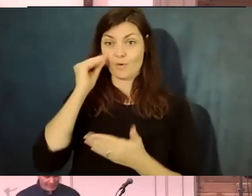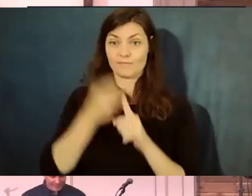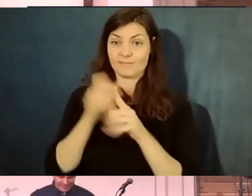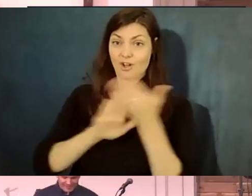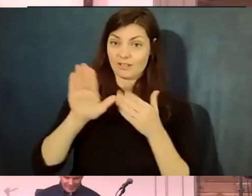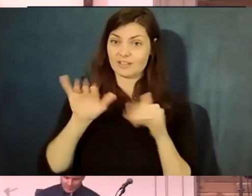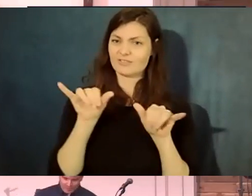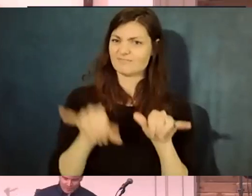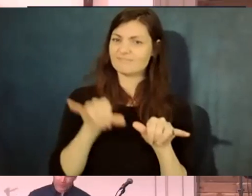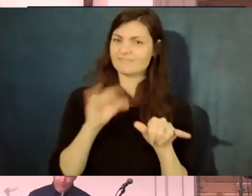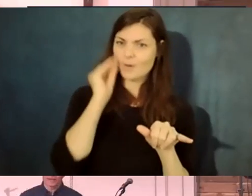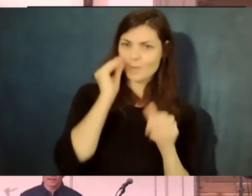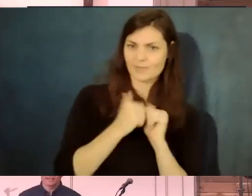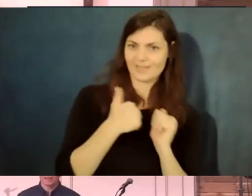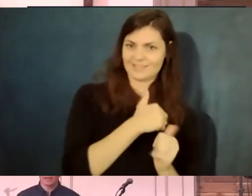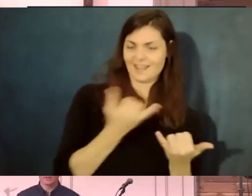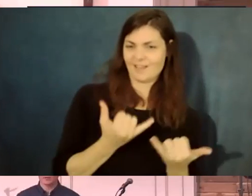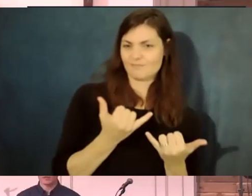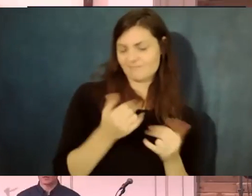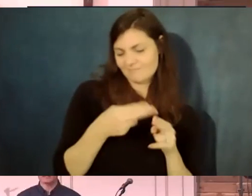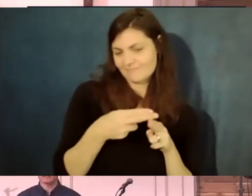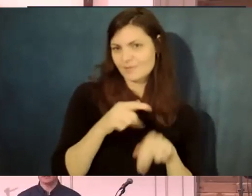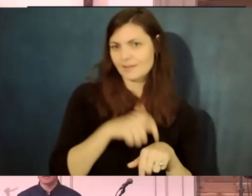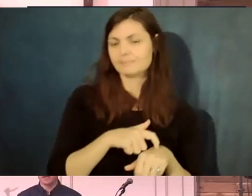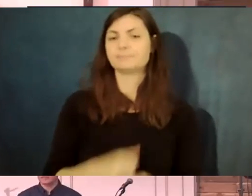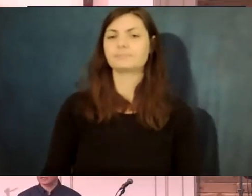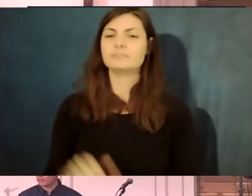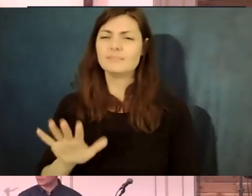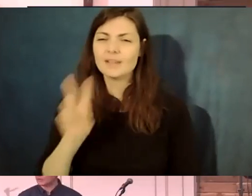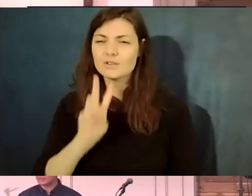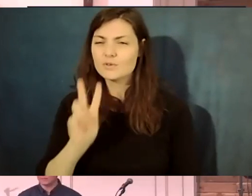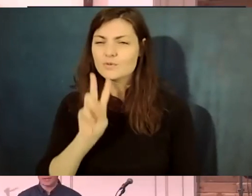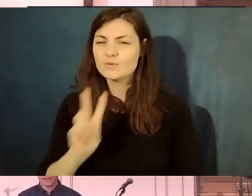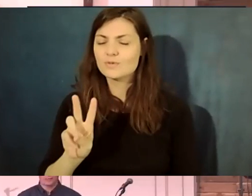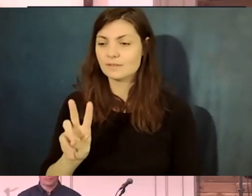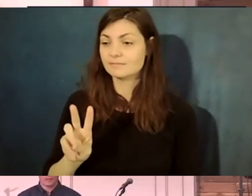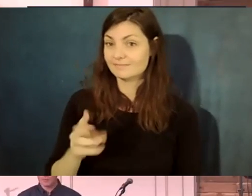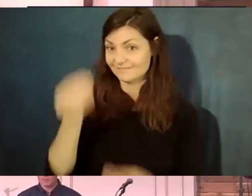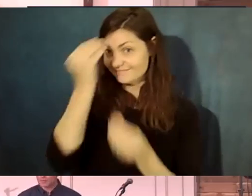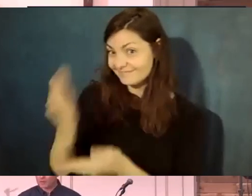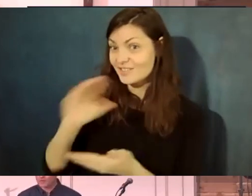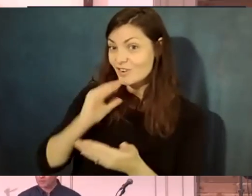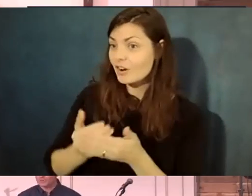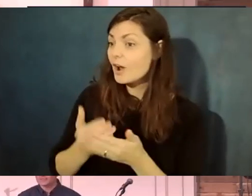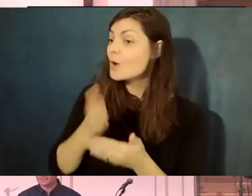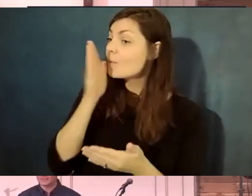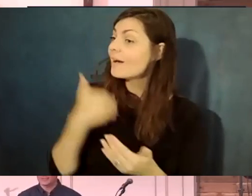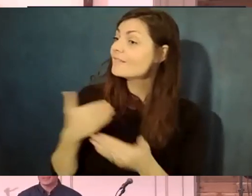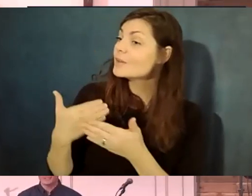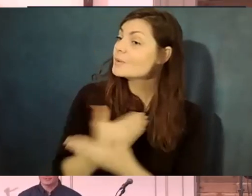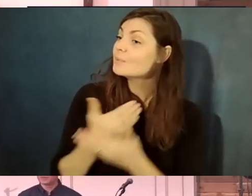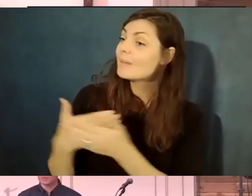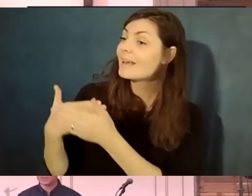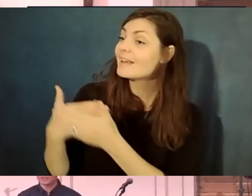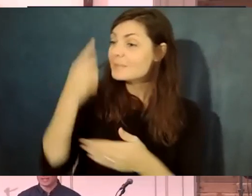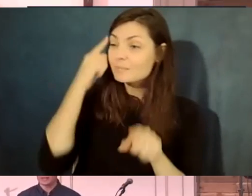bit, and I remember when she was about a year and a half old, not quite two, and we told her that she was going to have a baby brother or baby sister. She